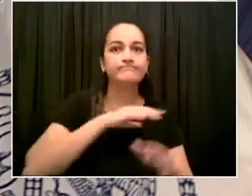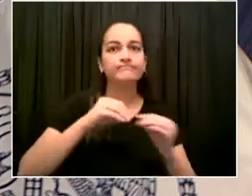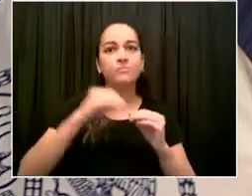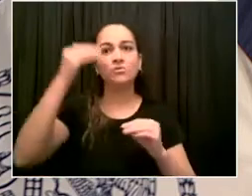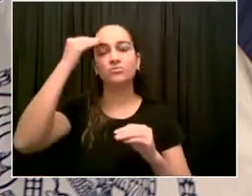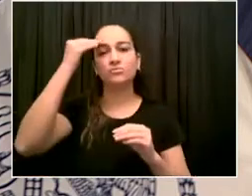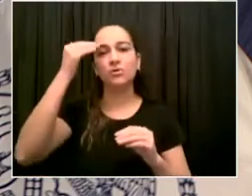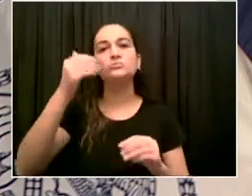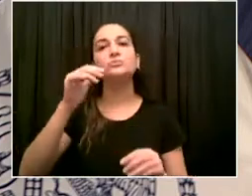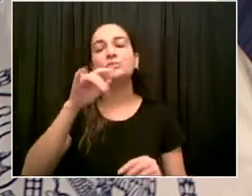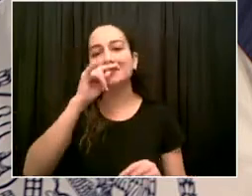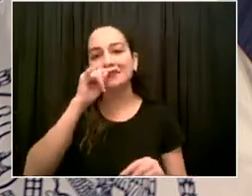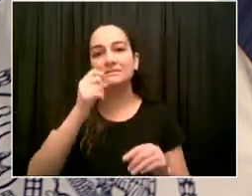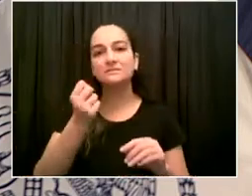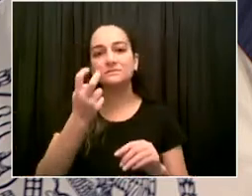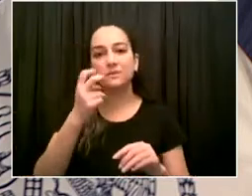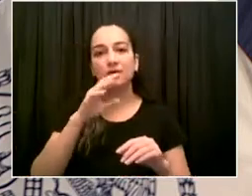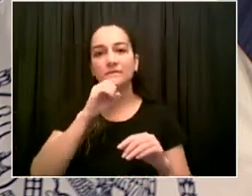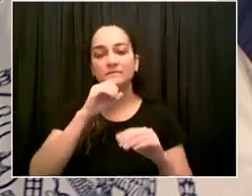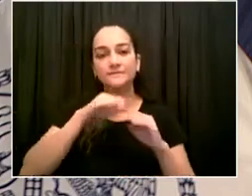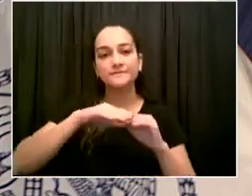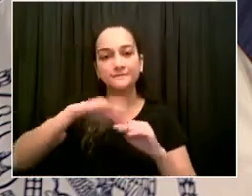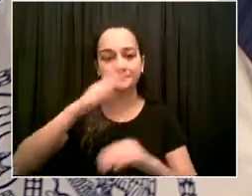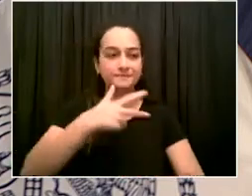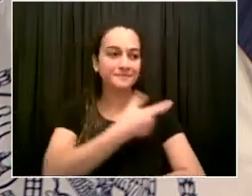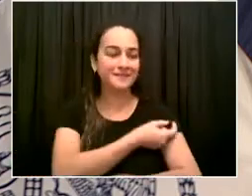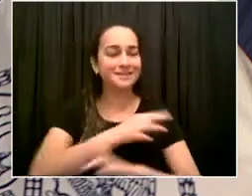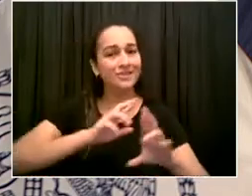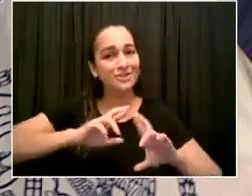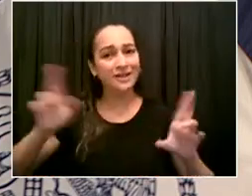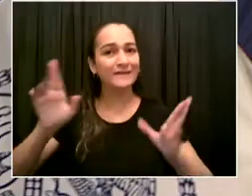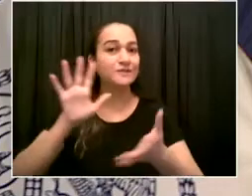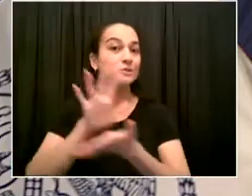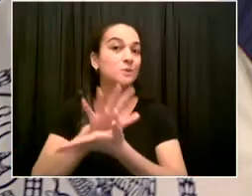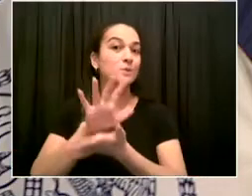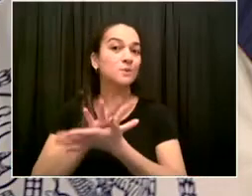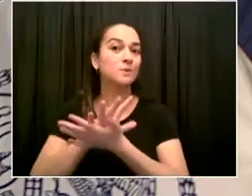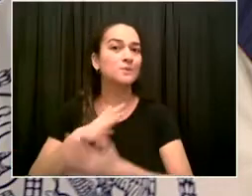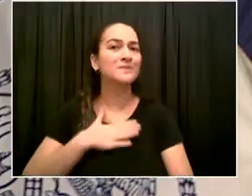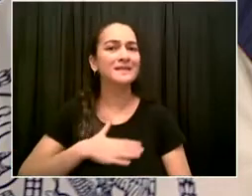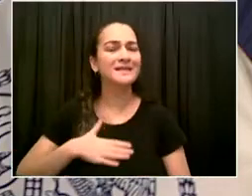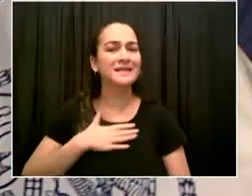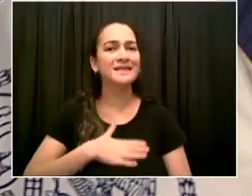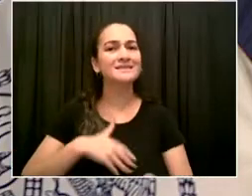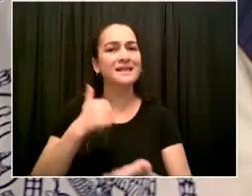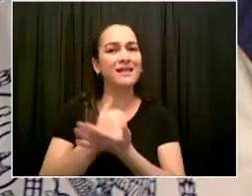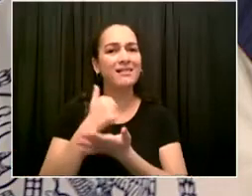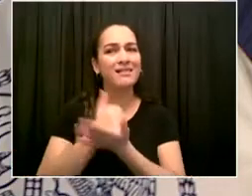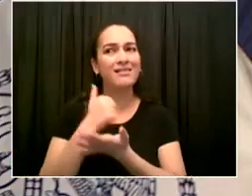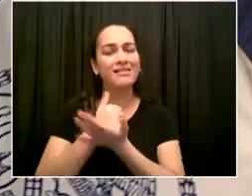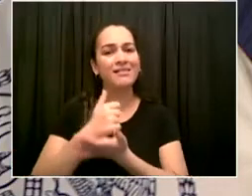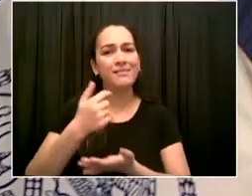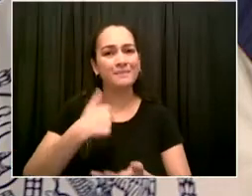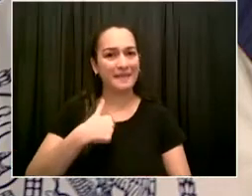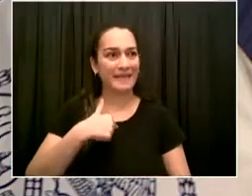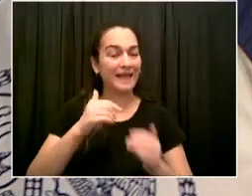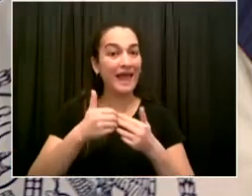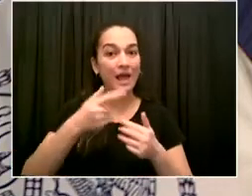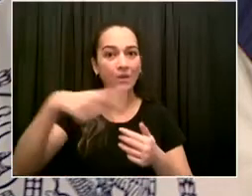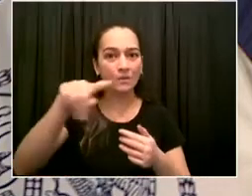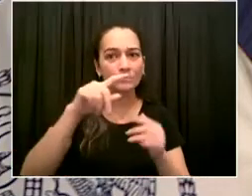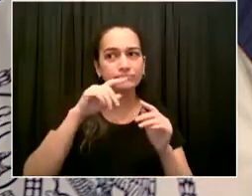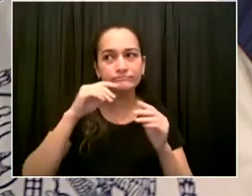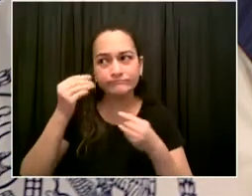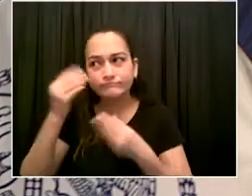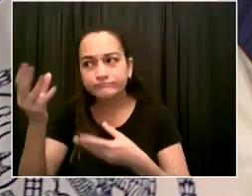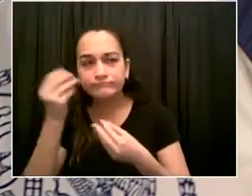starting with vaccination. So everyone, please spread the word, because it's gonna make a huge impact getting our school year off to the right start. Now, I wanna switch